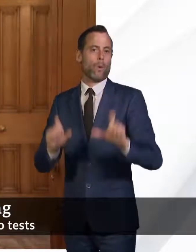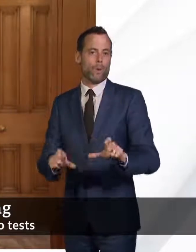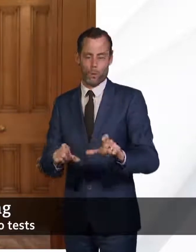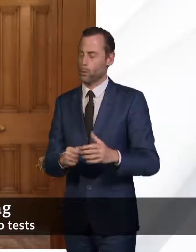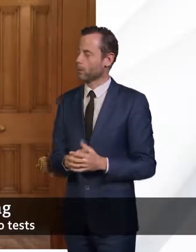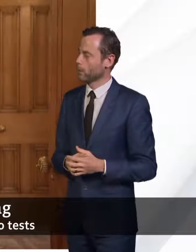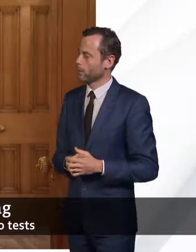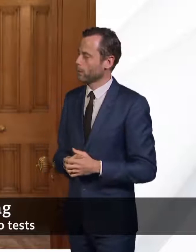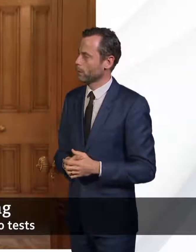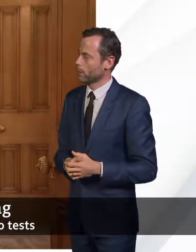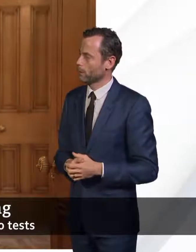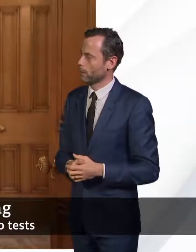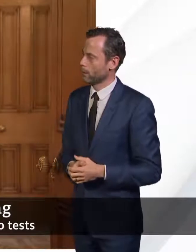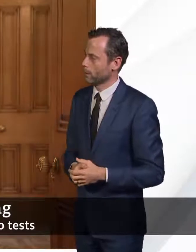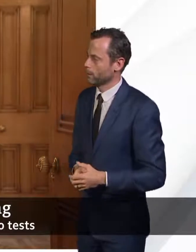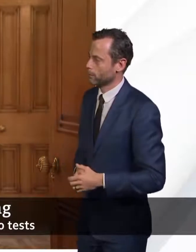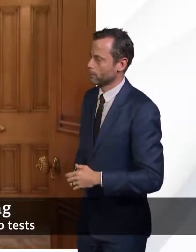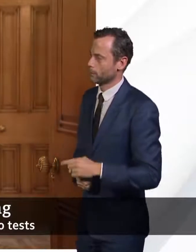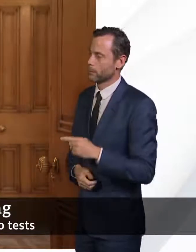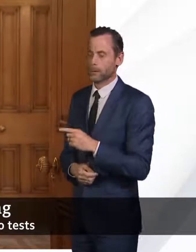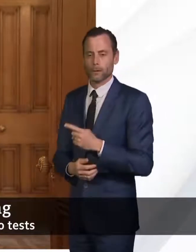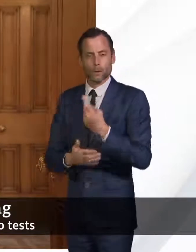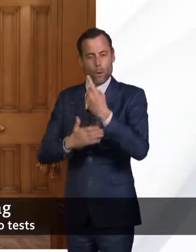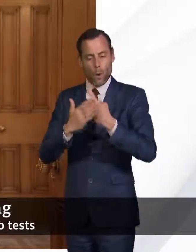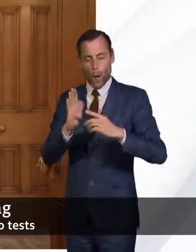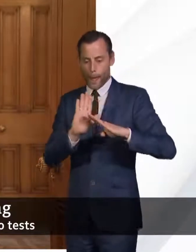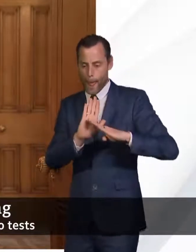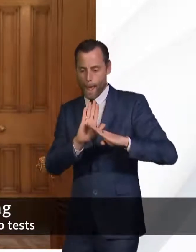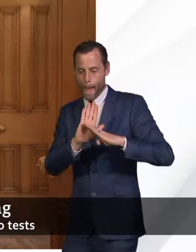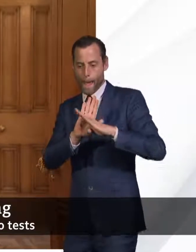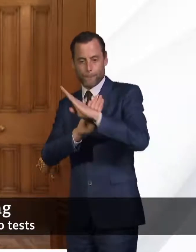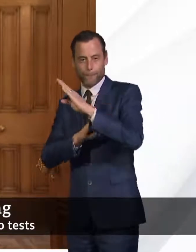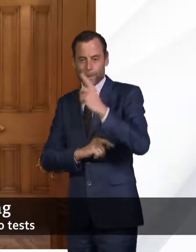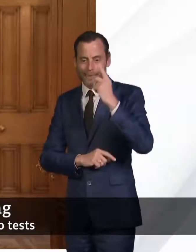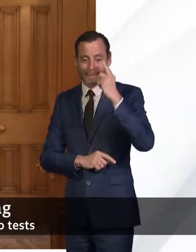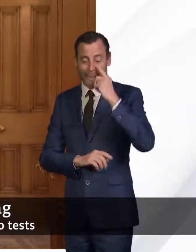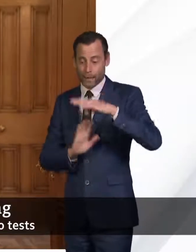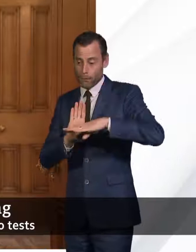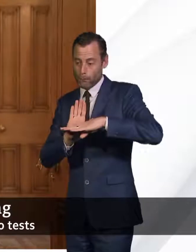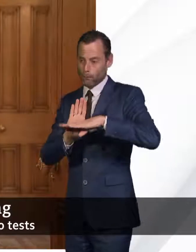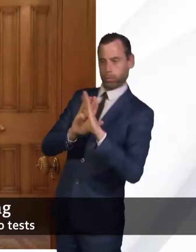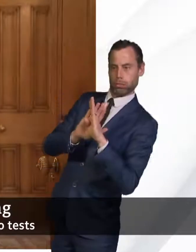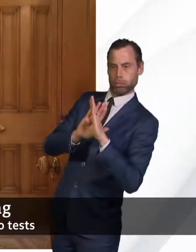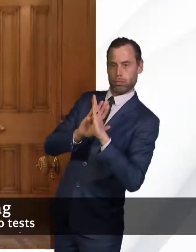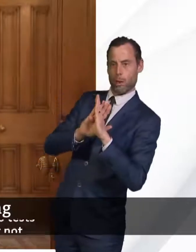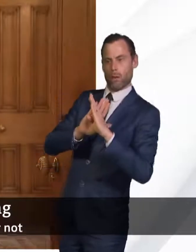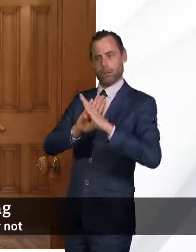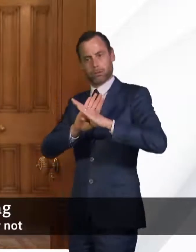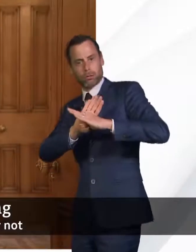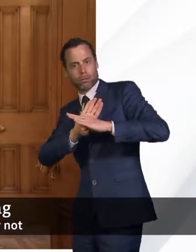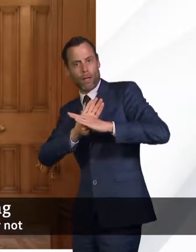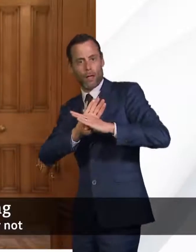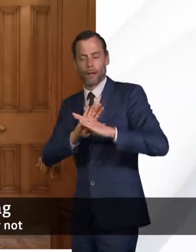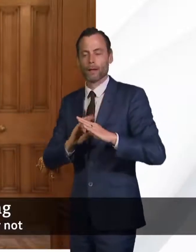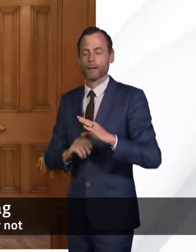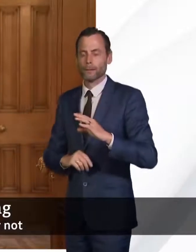is that it isn't just about the level, it's also about the slope of the curve. And if the